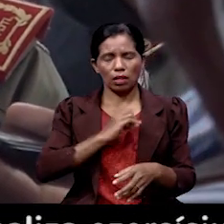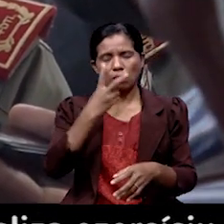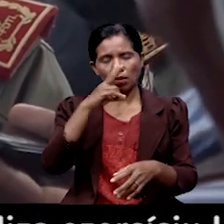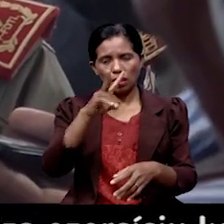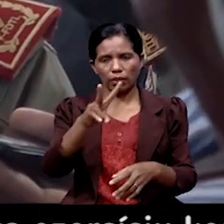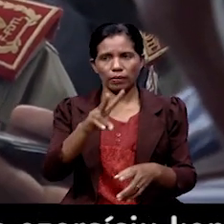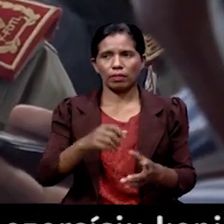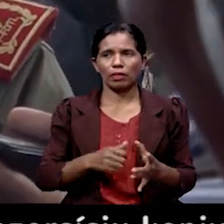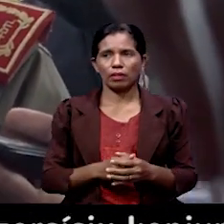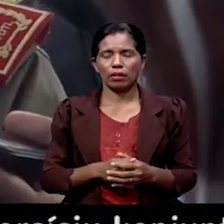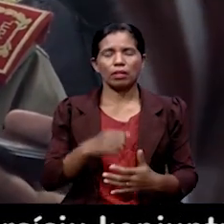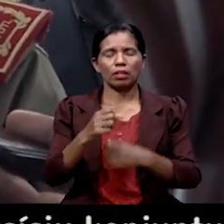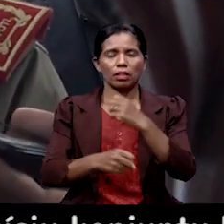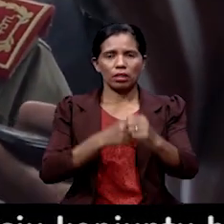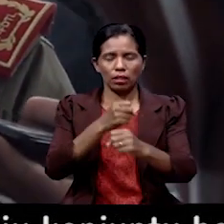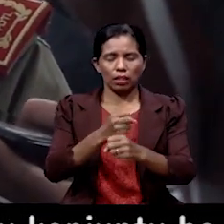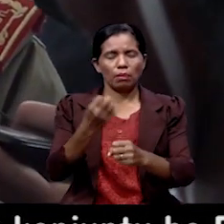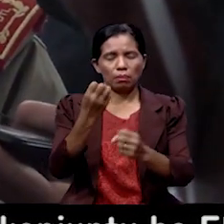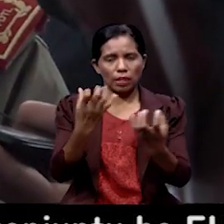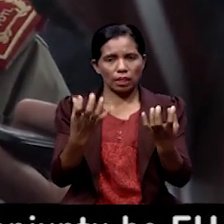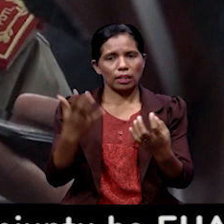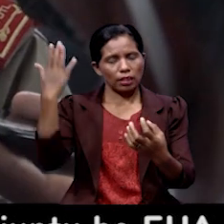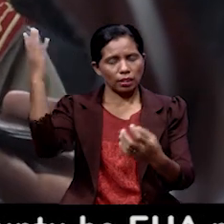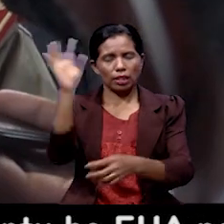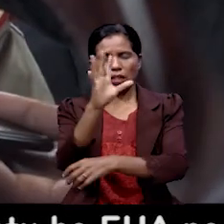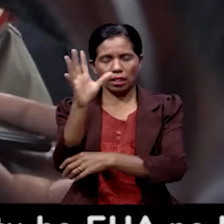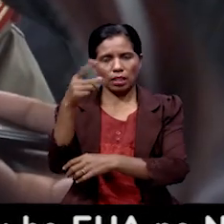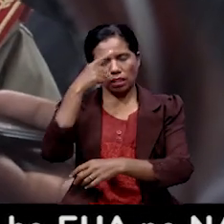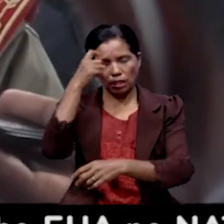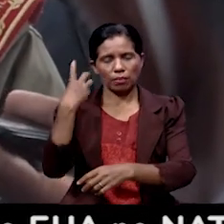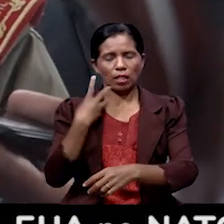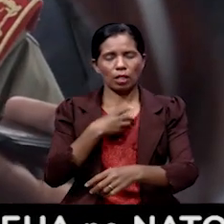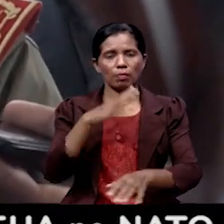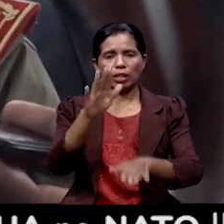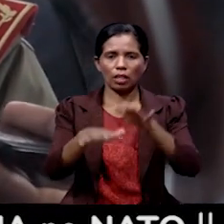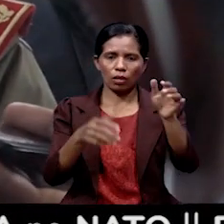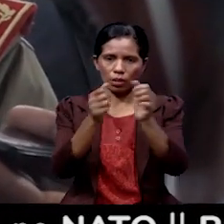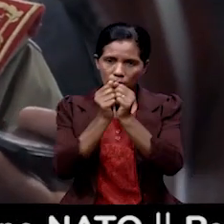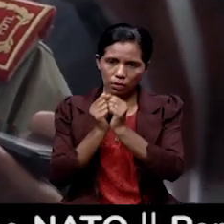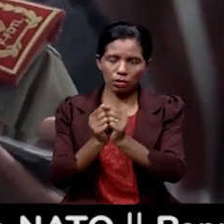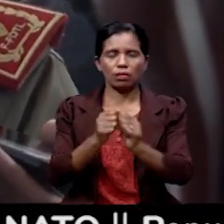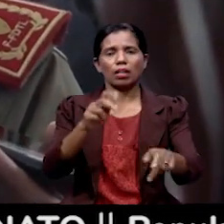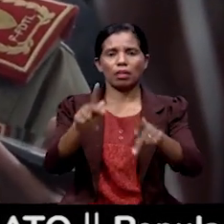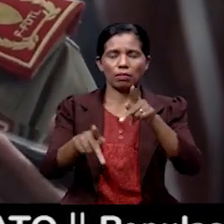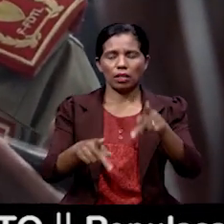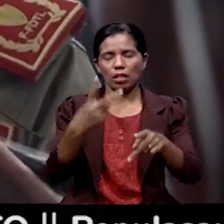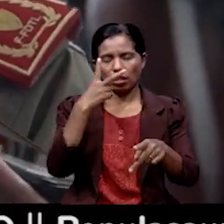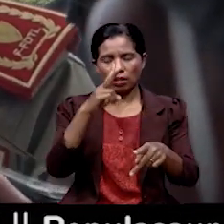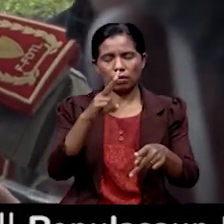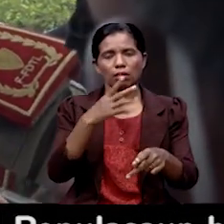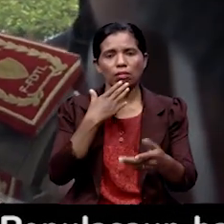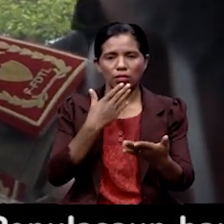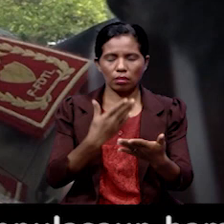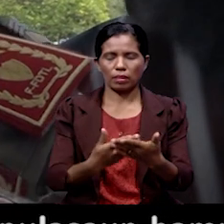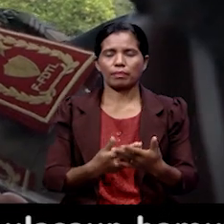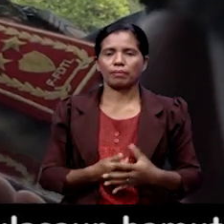acompanha tina bara ki ai laran tamami lao hamutu e mai dene be ke dia kontra